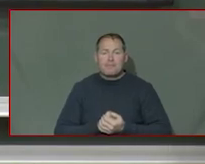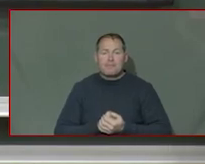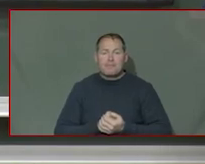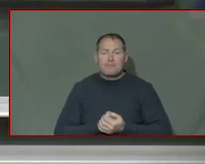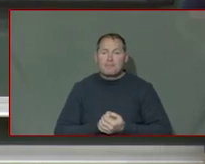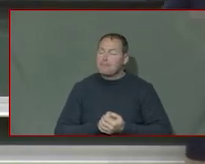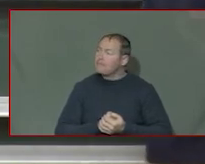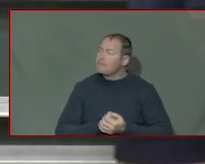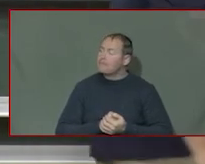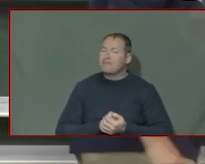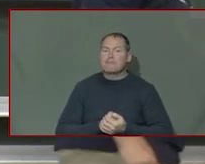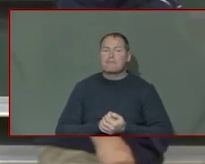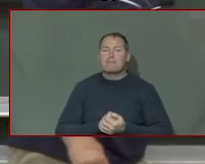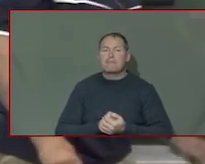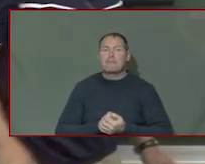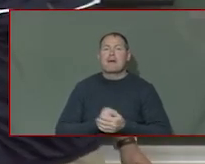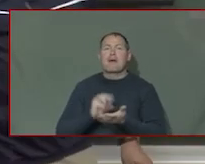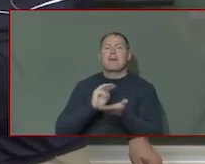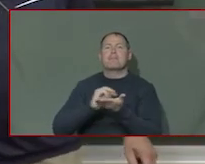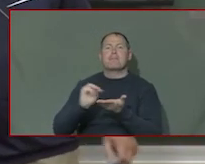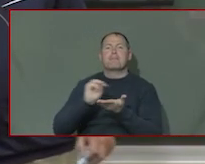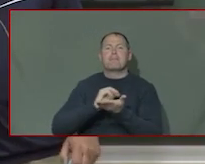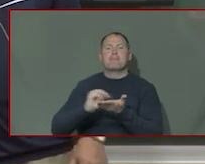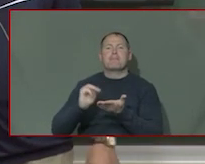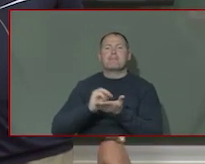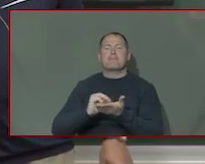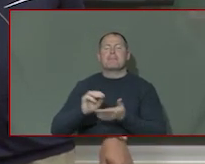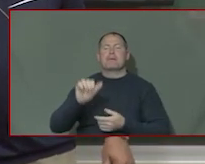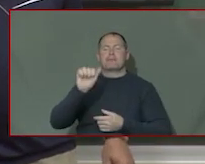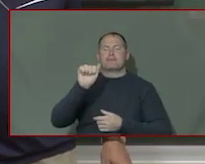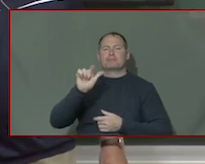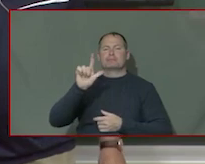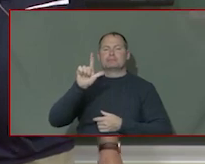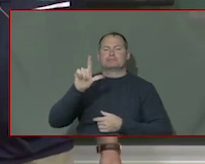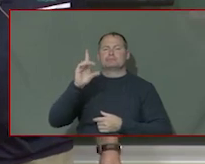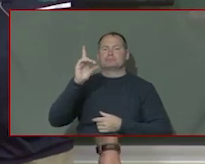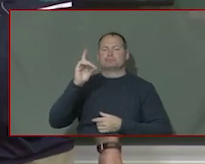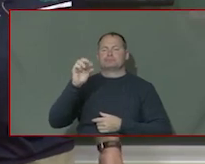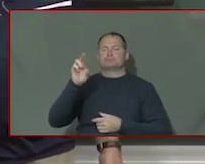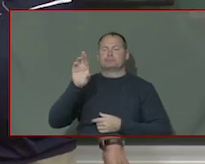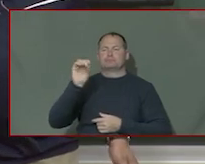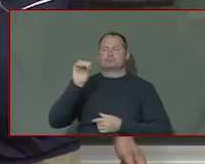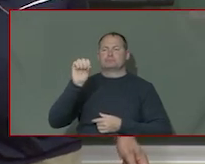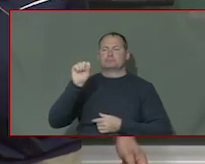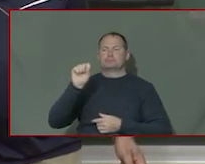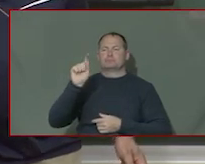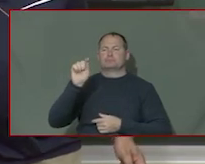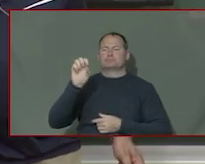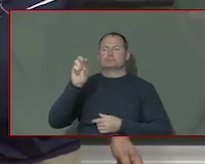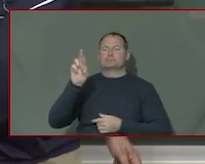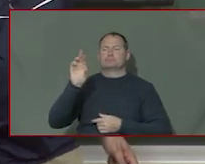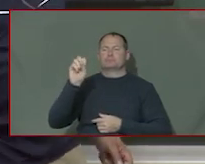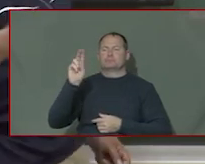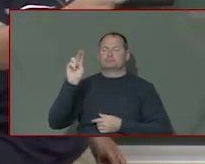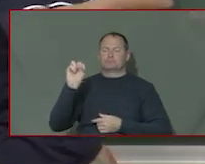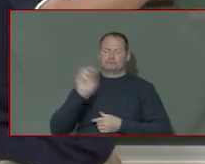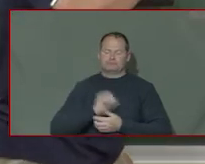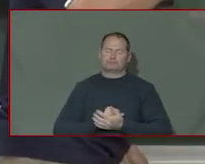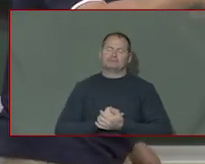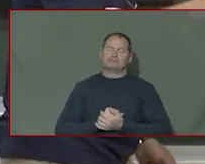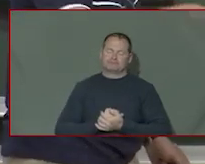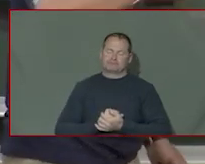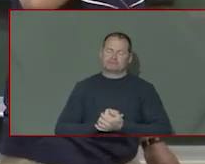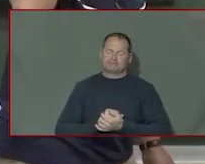It's a messenger with the name of aldosterone. Aldosterone arrives in the blood from the adrenal glands. And